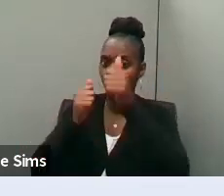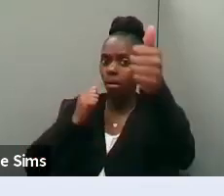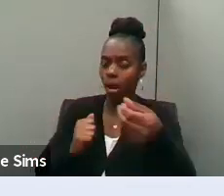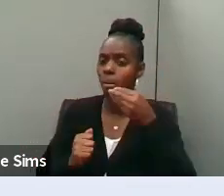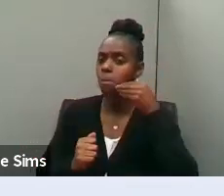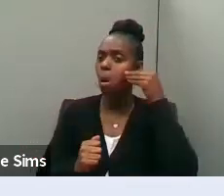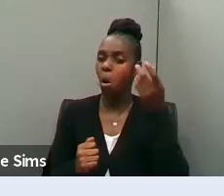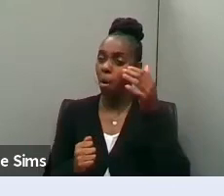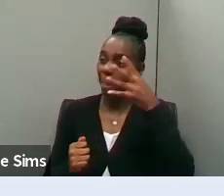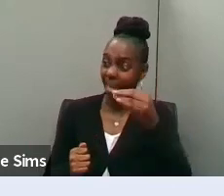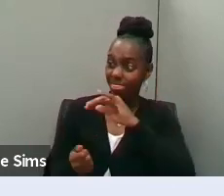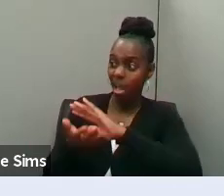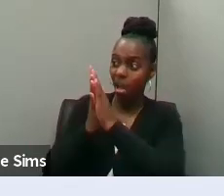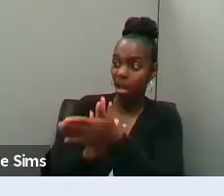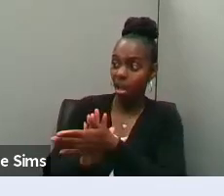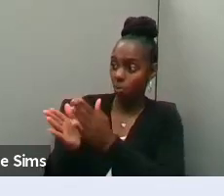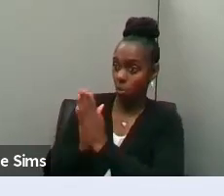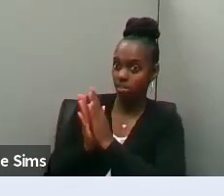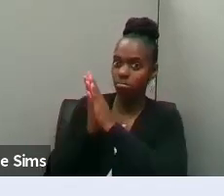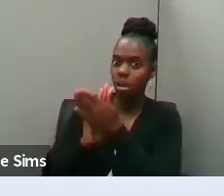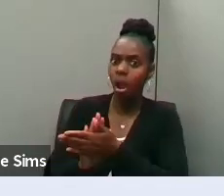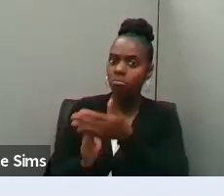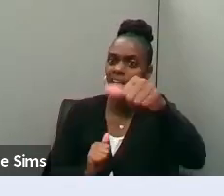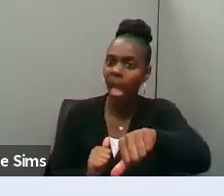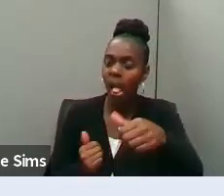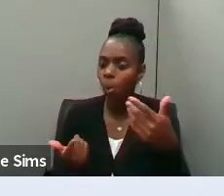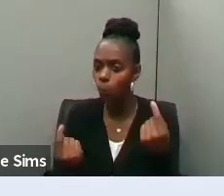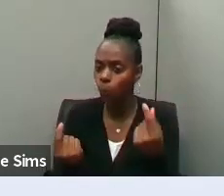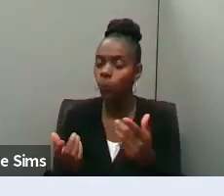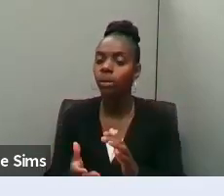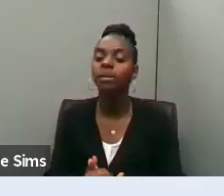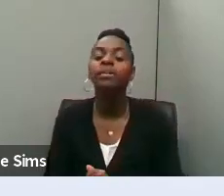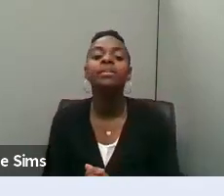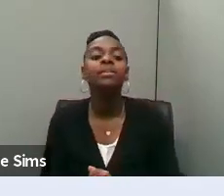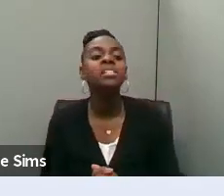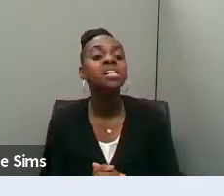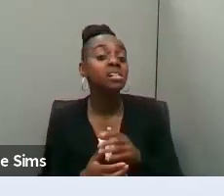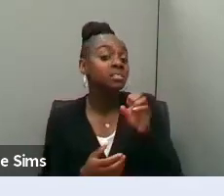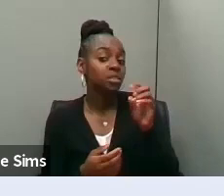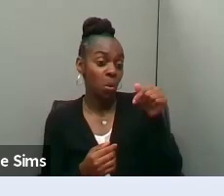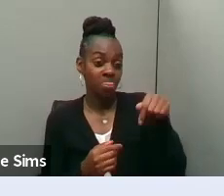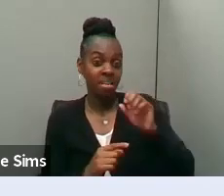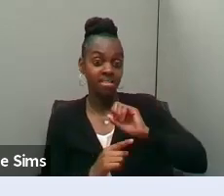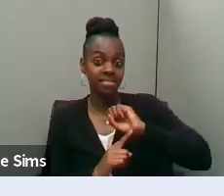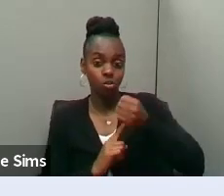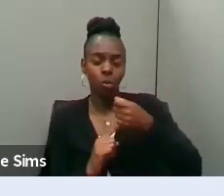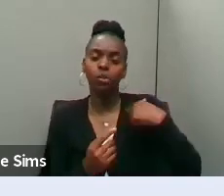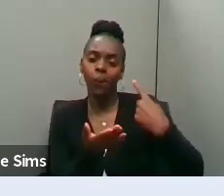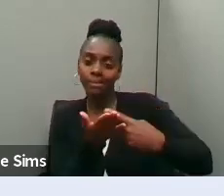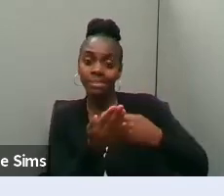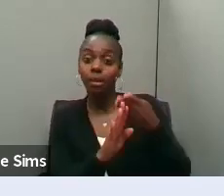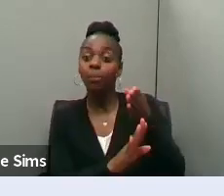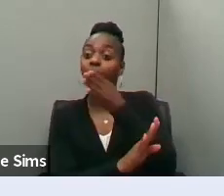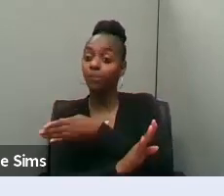and that was denied? So In this situation, as we discussed